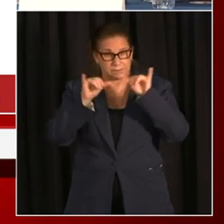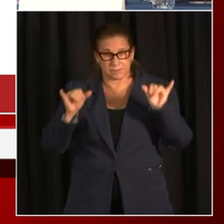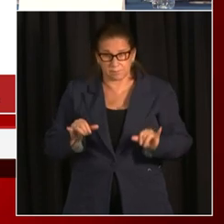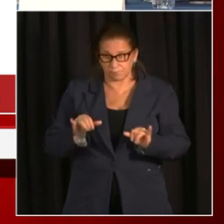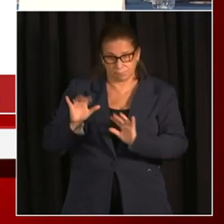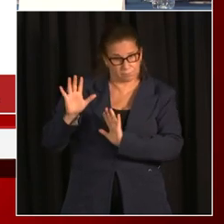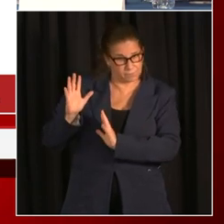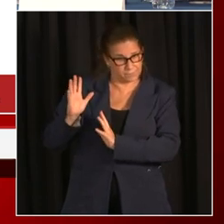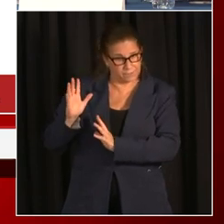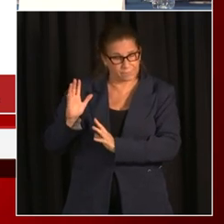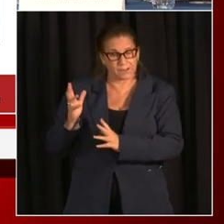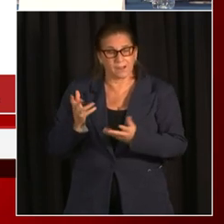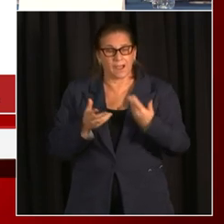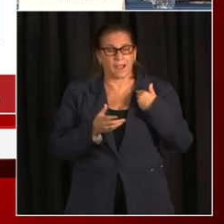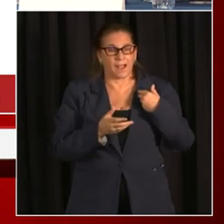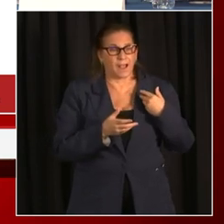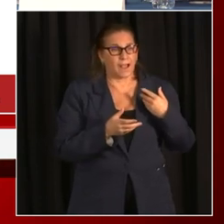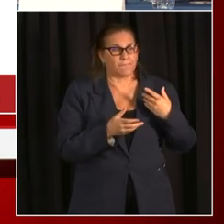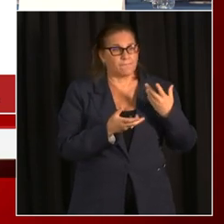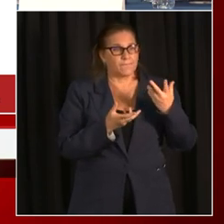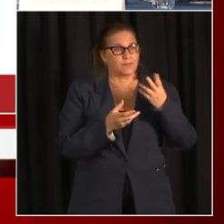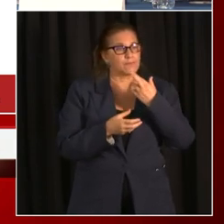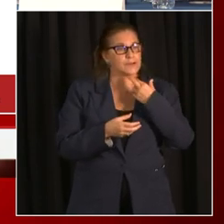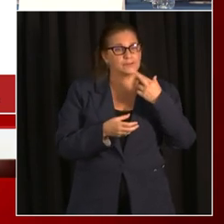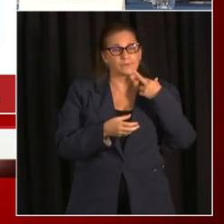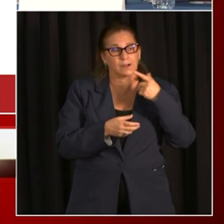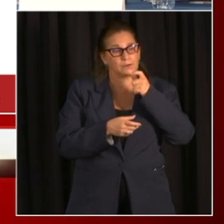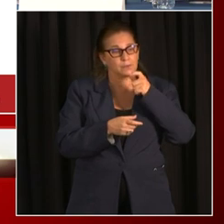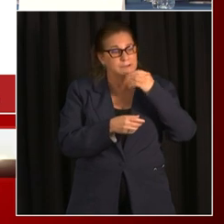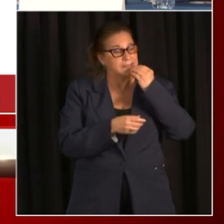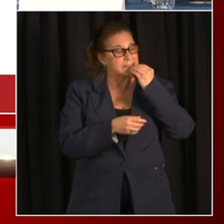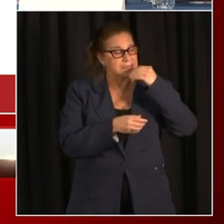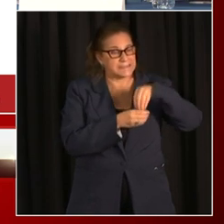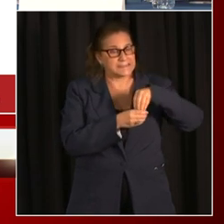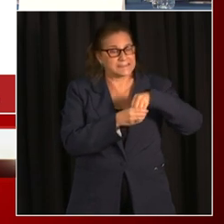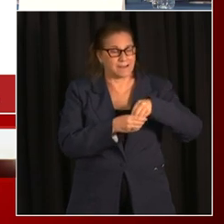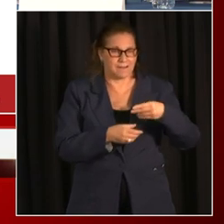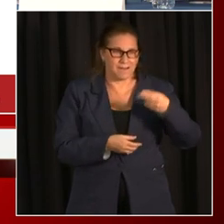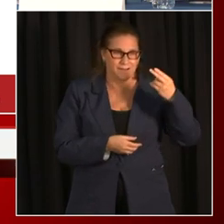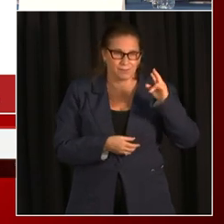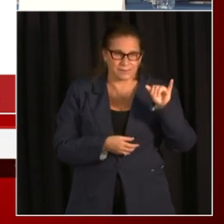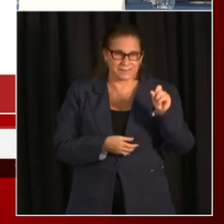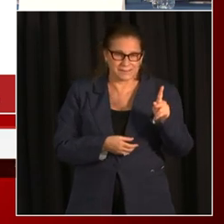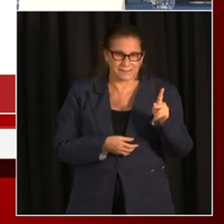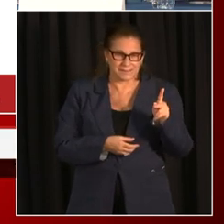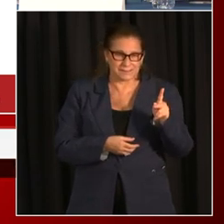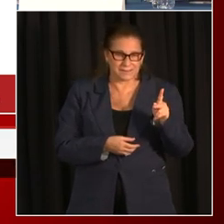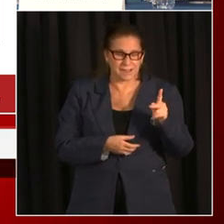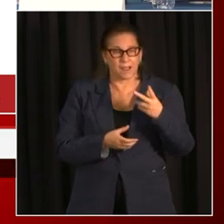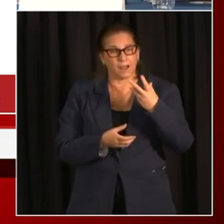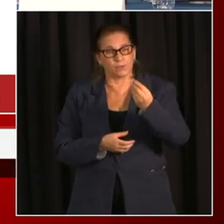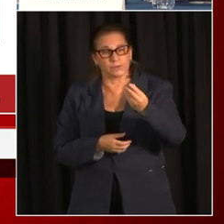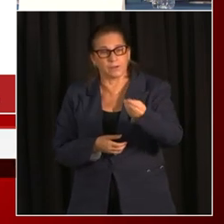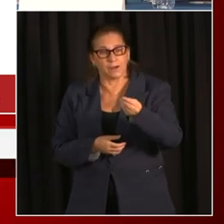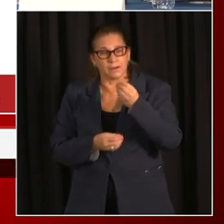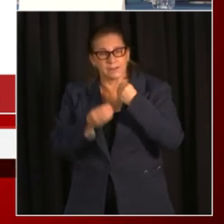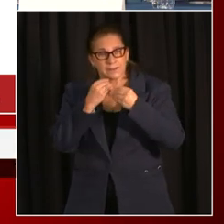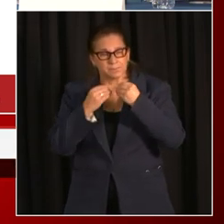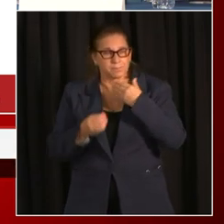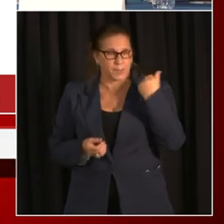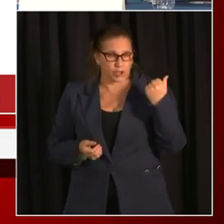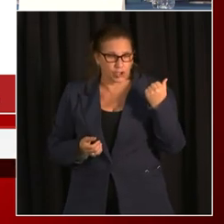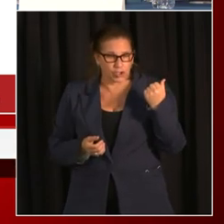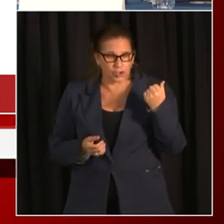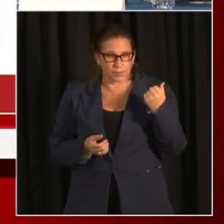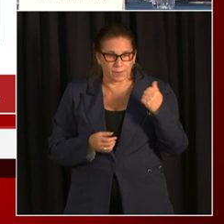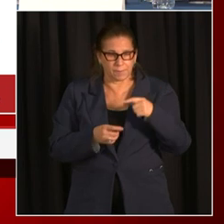know indoor dining is high risk. We have people indoor dining in the district. The majority, I'm still seeing a higher proportion of my